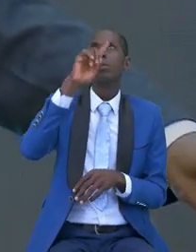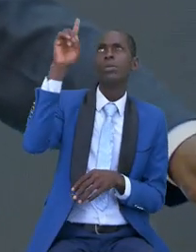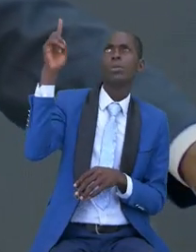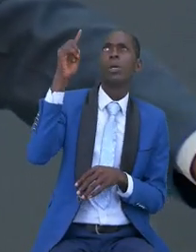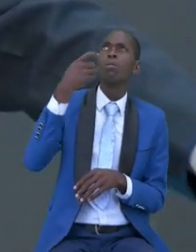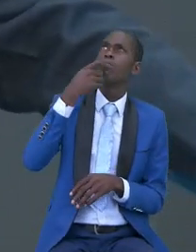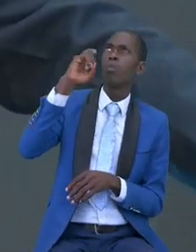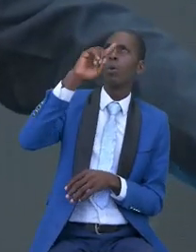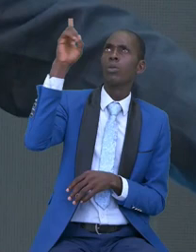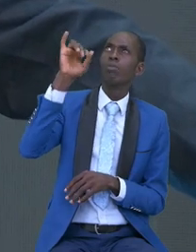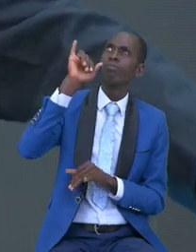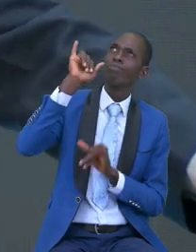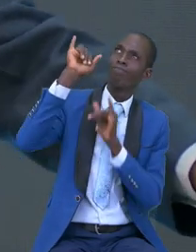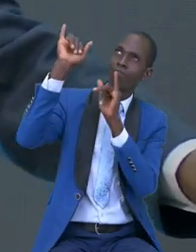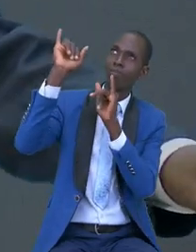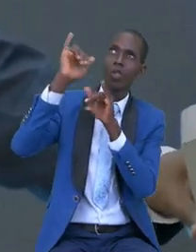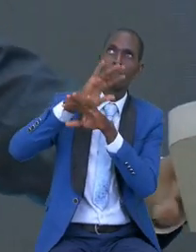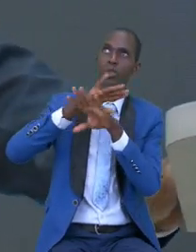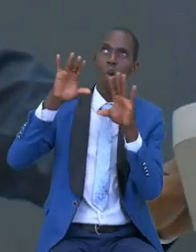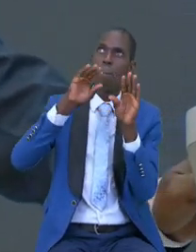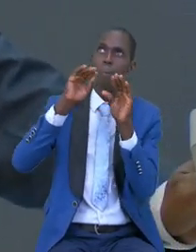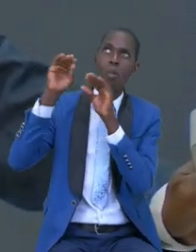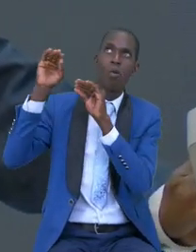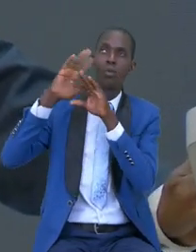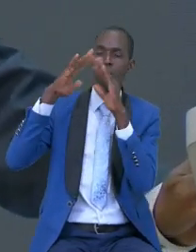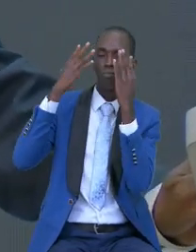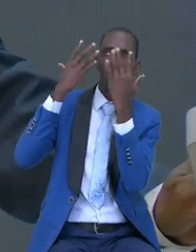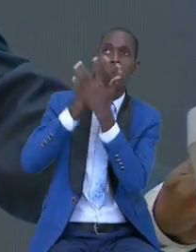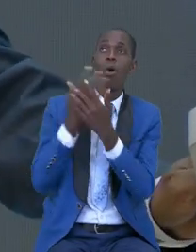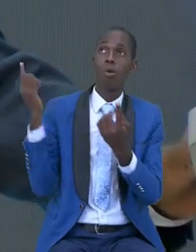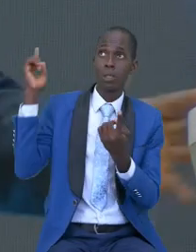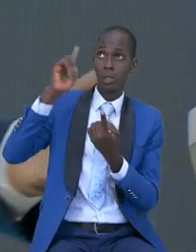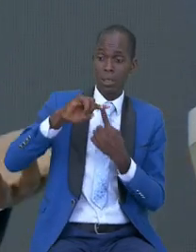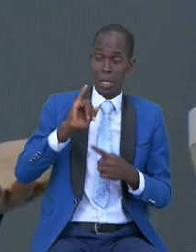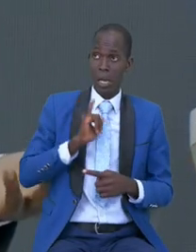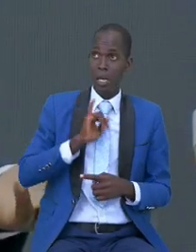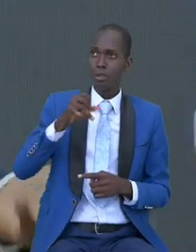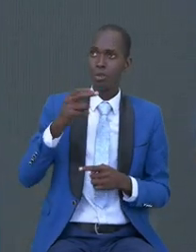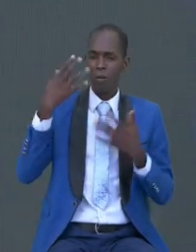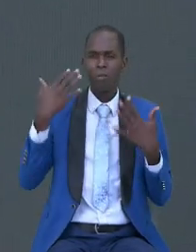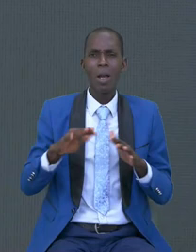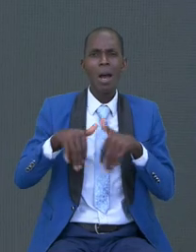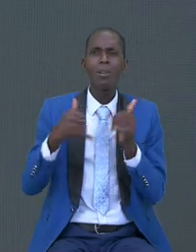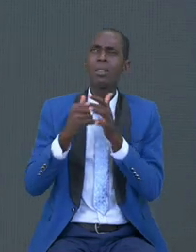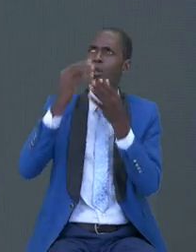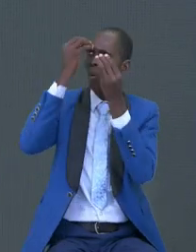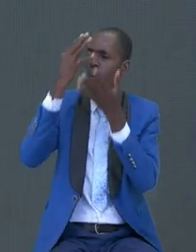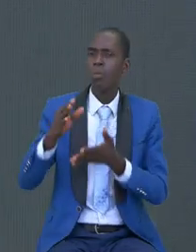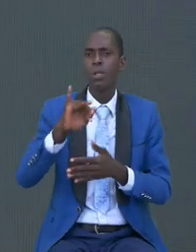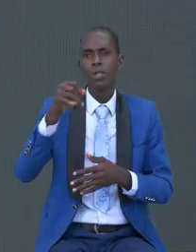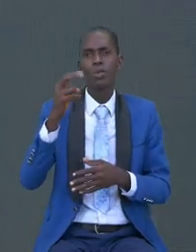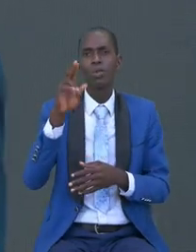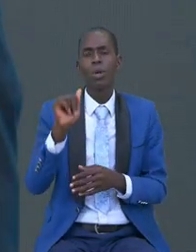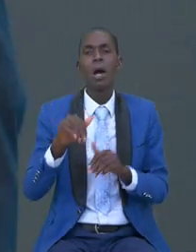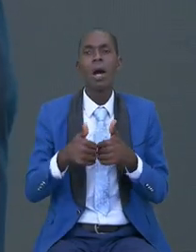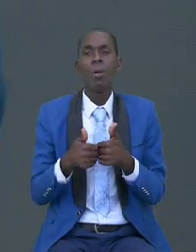stand right there, don't move until I finish How did it happen? The same way